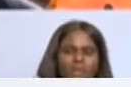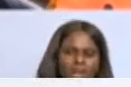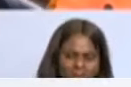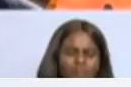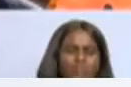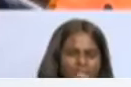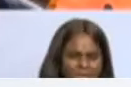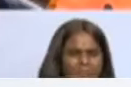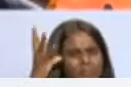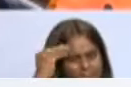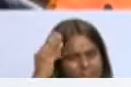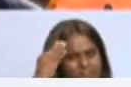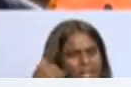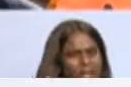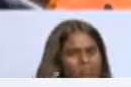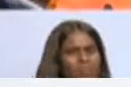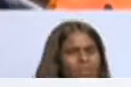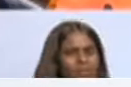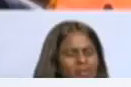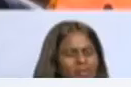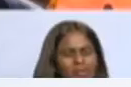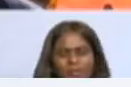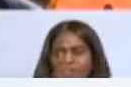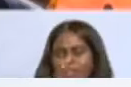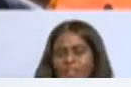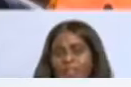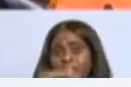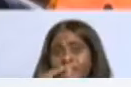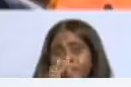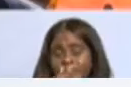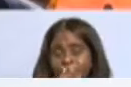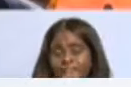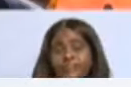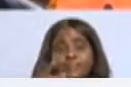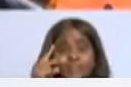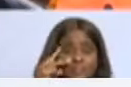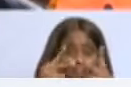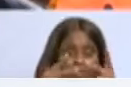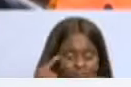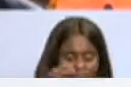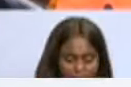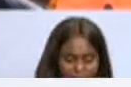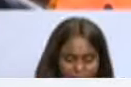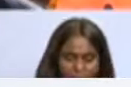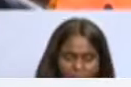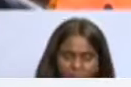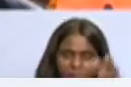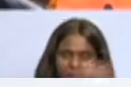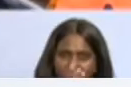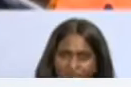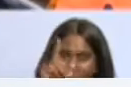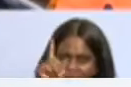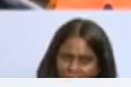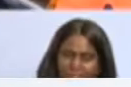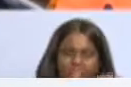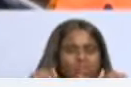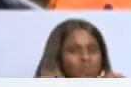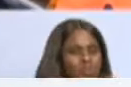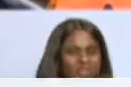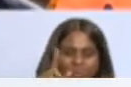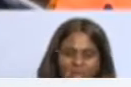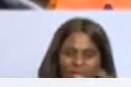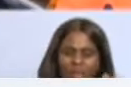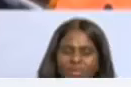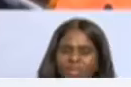aptitude of some kind. Madam Speaker, the vision for our economic growth cannot be possible without